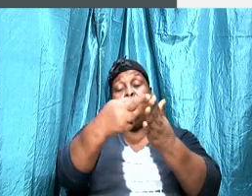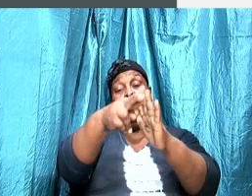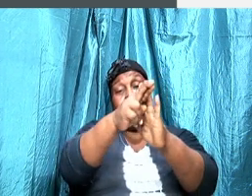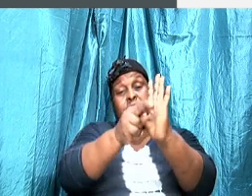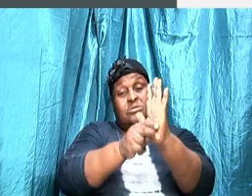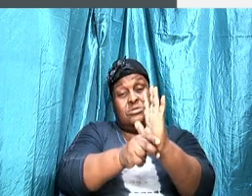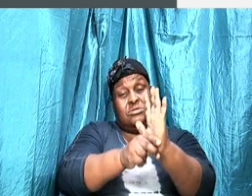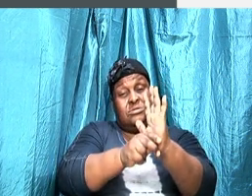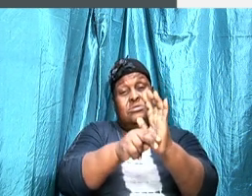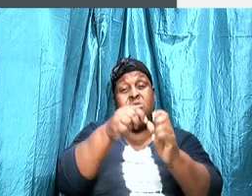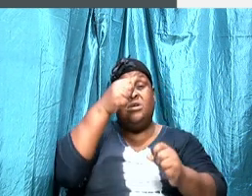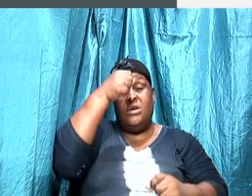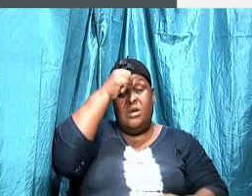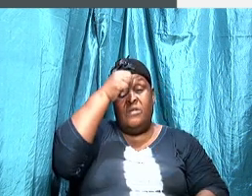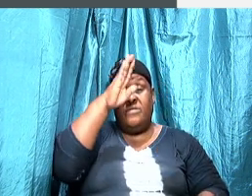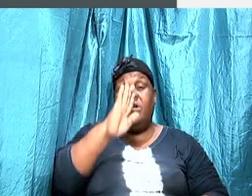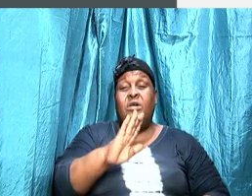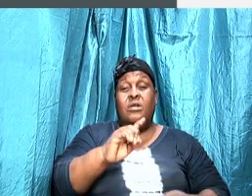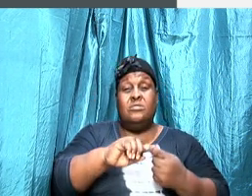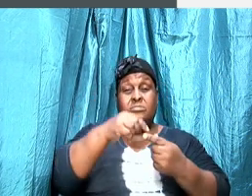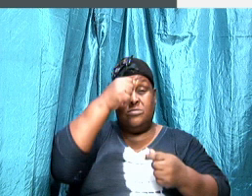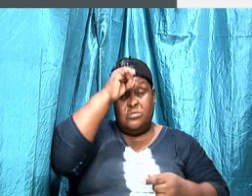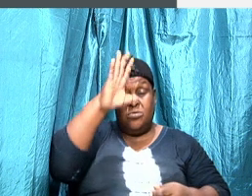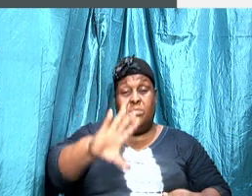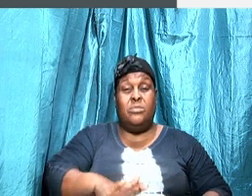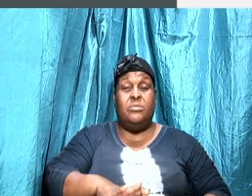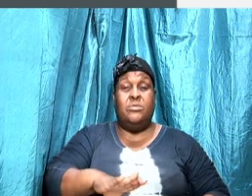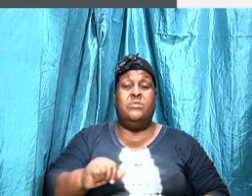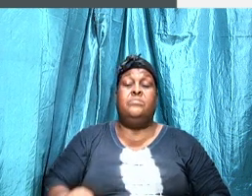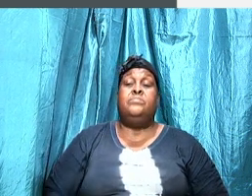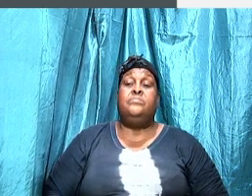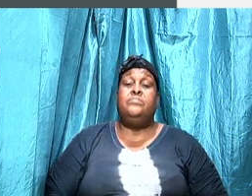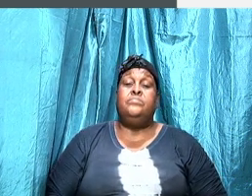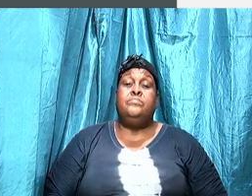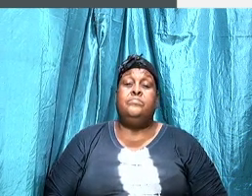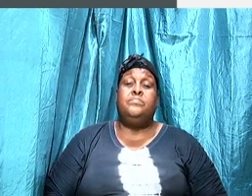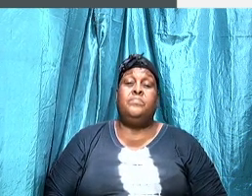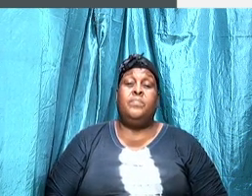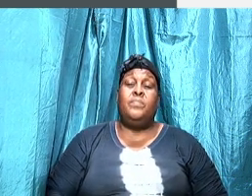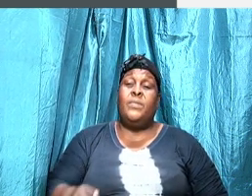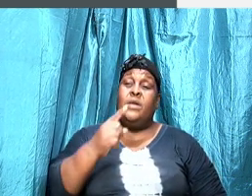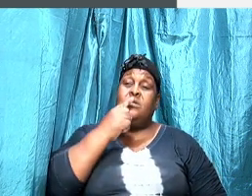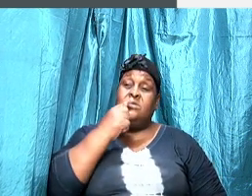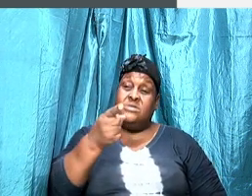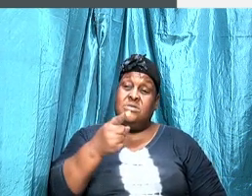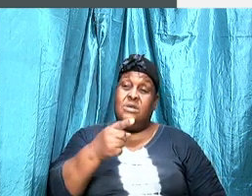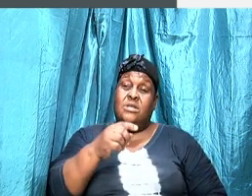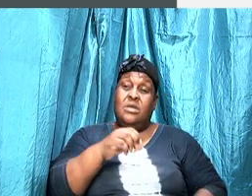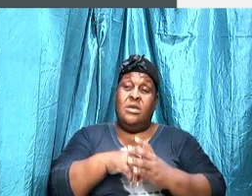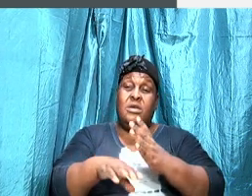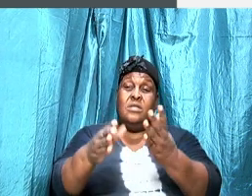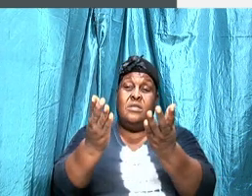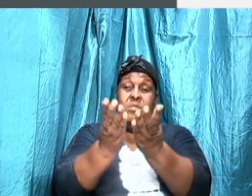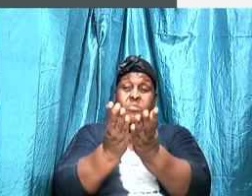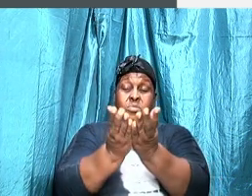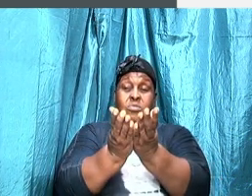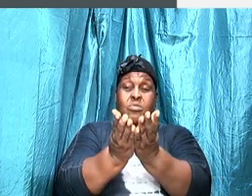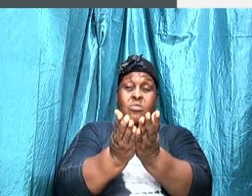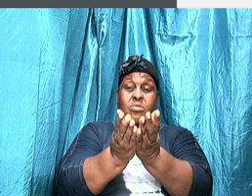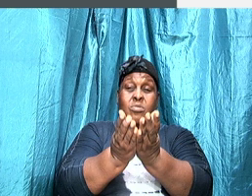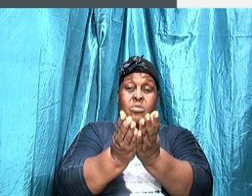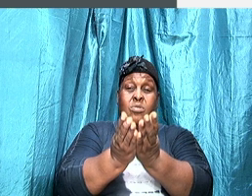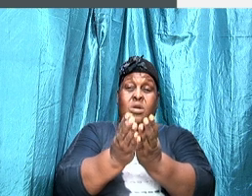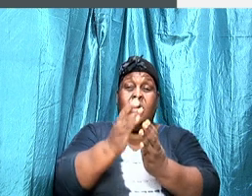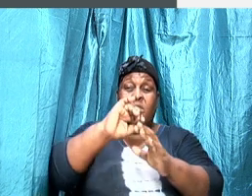man. Amen. So as it is said in the book of Habakkuk 2 and verse 4, the